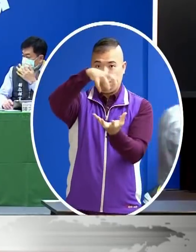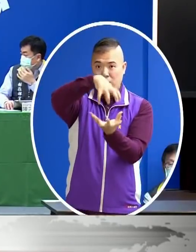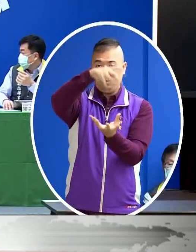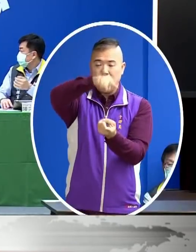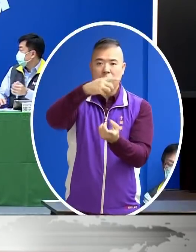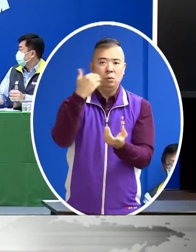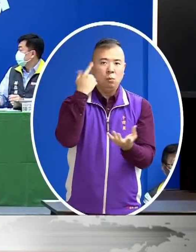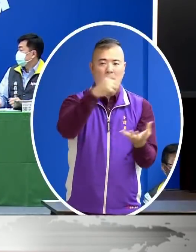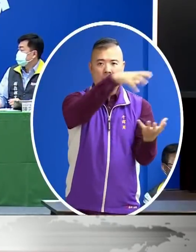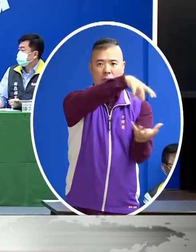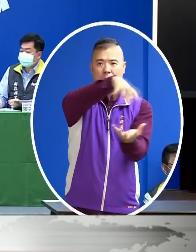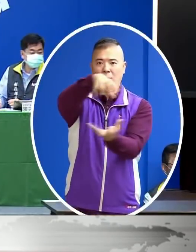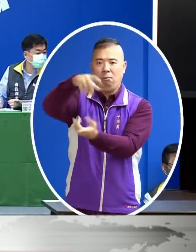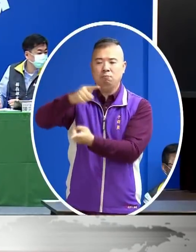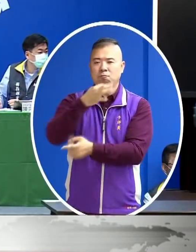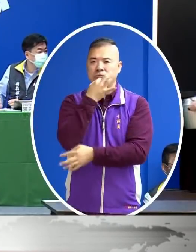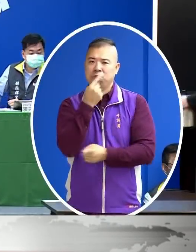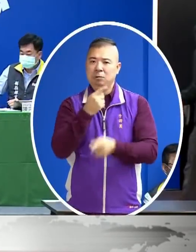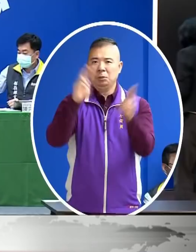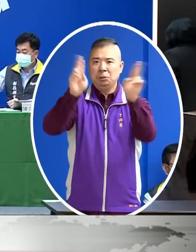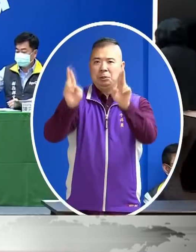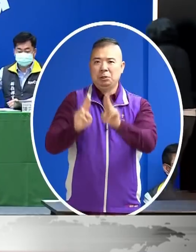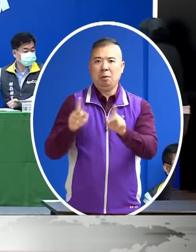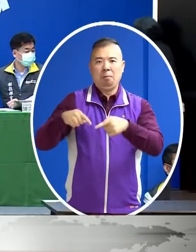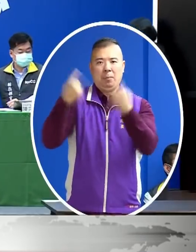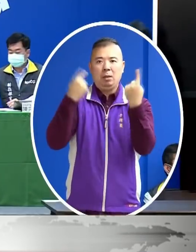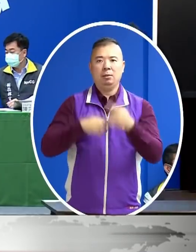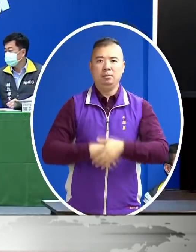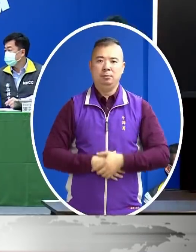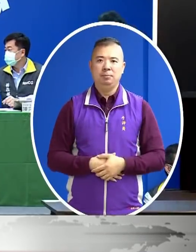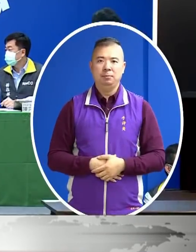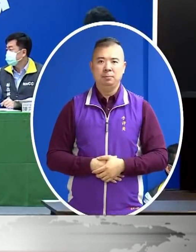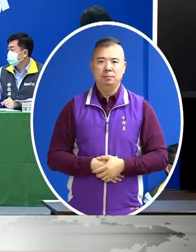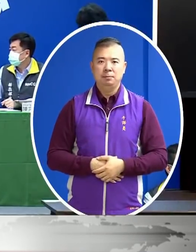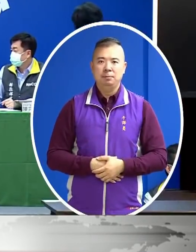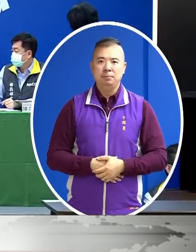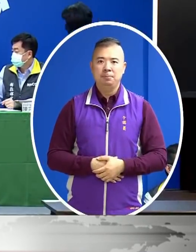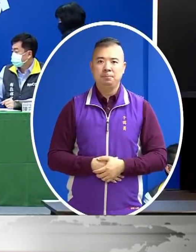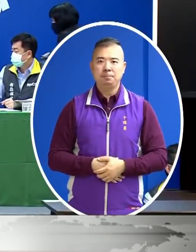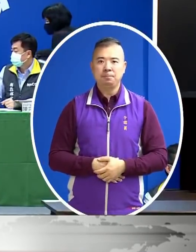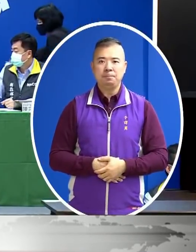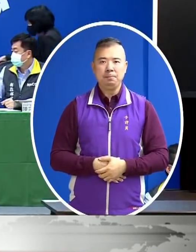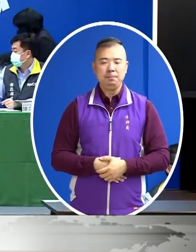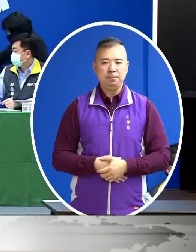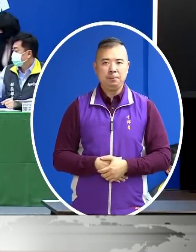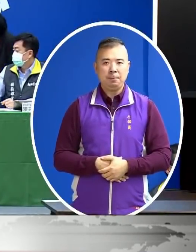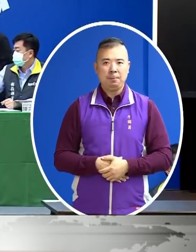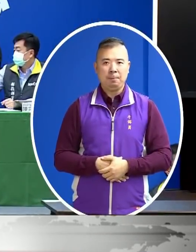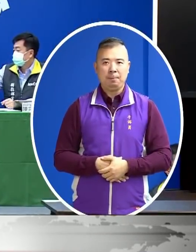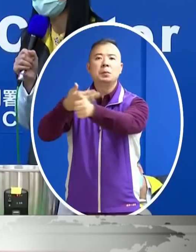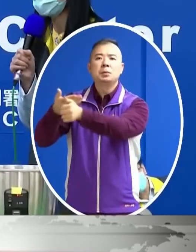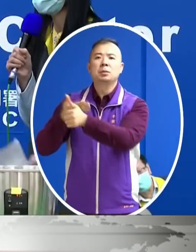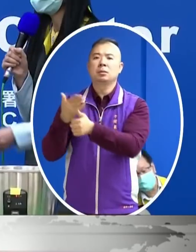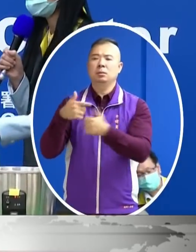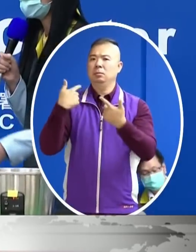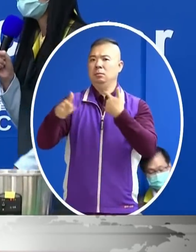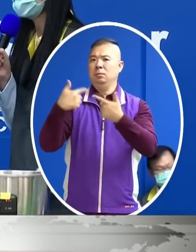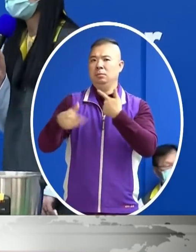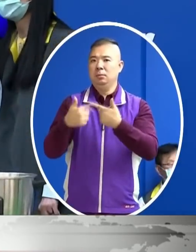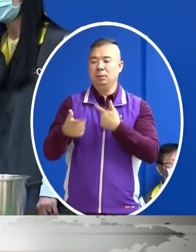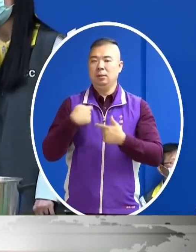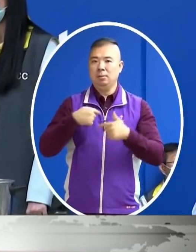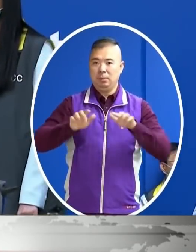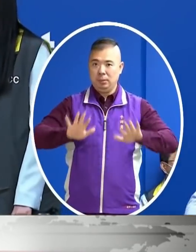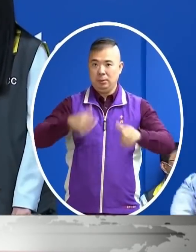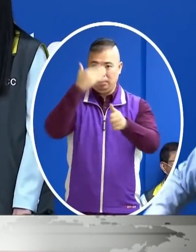At the Central Epidemic Command Center's daily press conference, a rice cooker became the center of attention. Health Minister